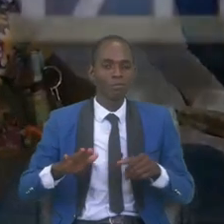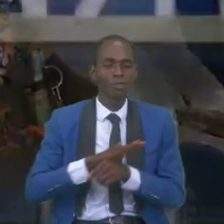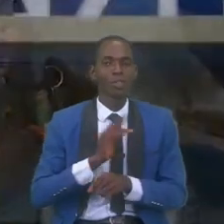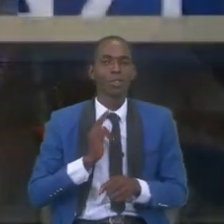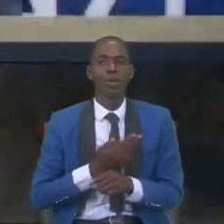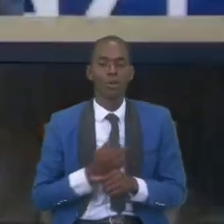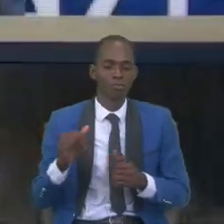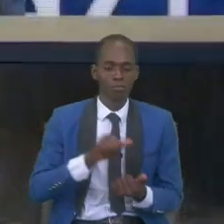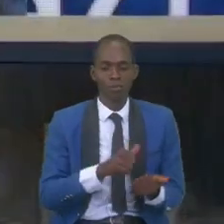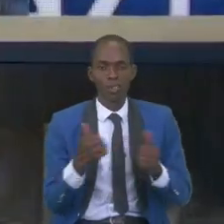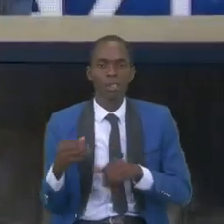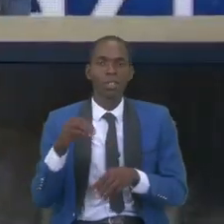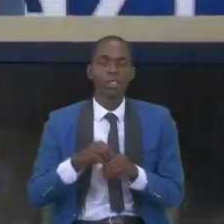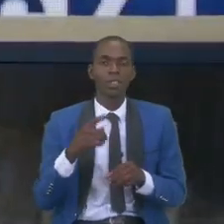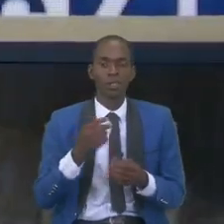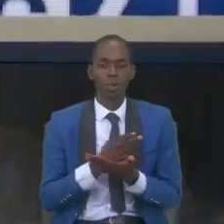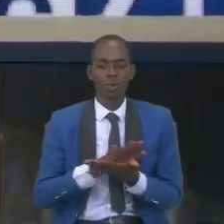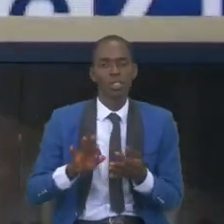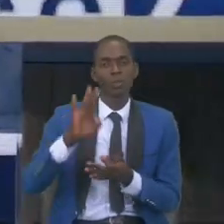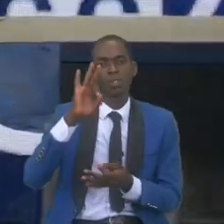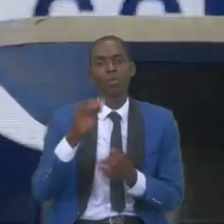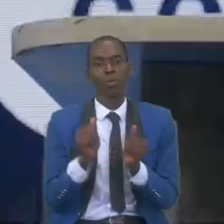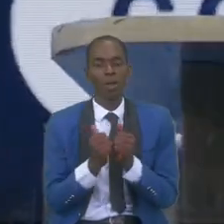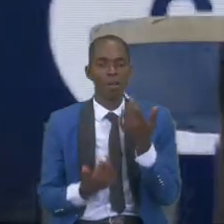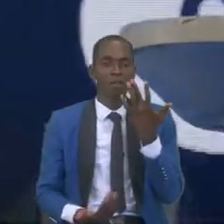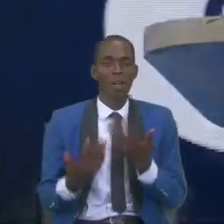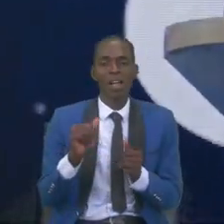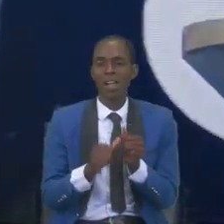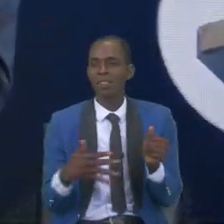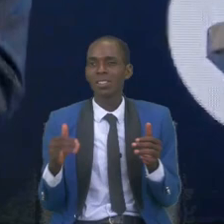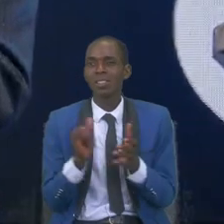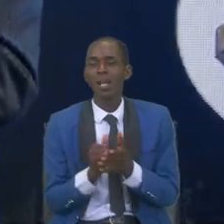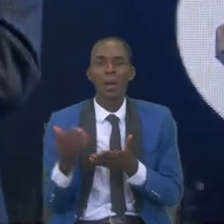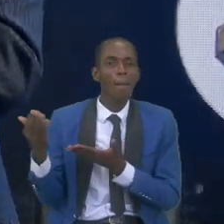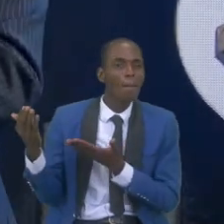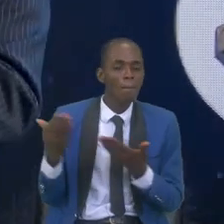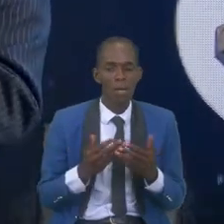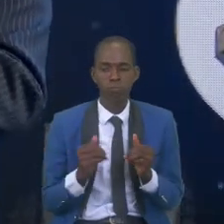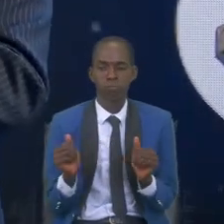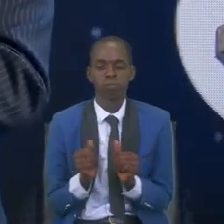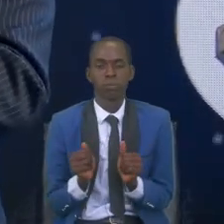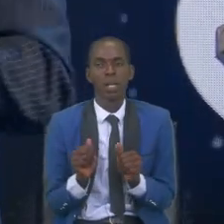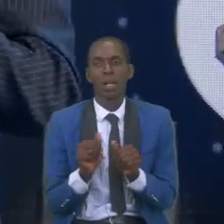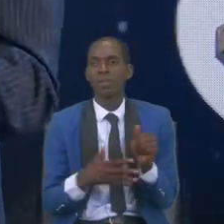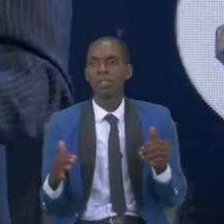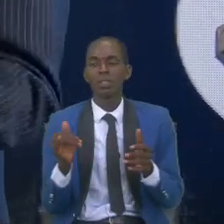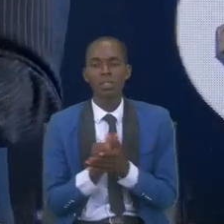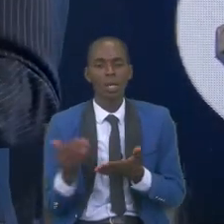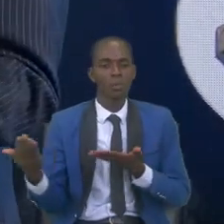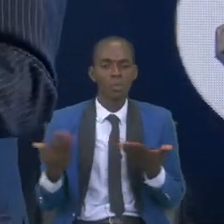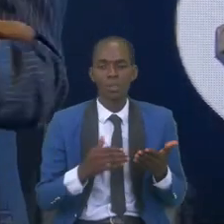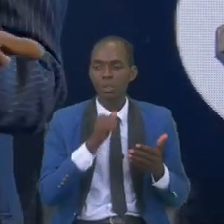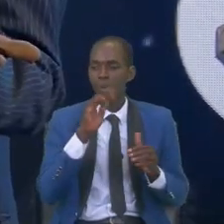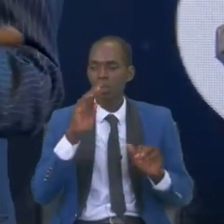the Holy Ghost and fire. And everything that brings timidity, everything that brings instability in